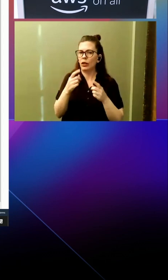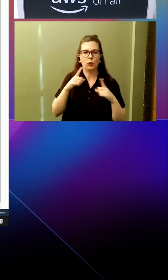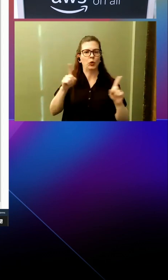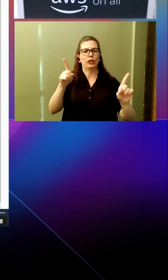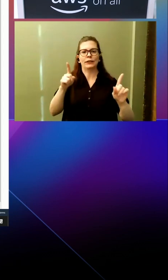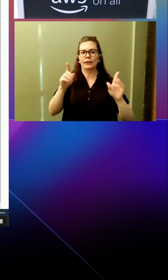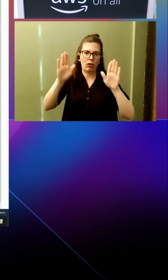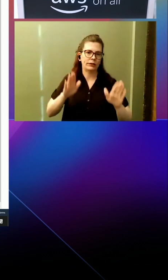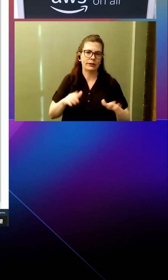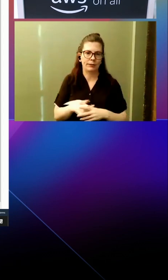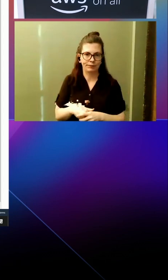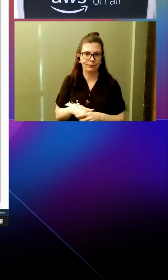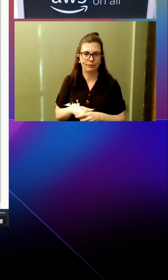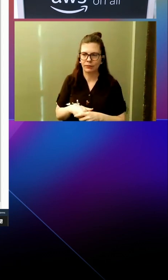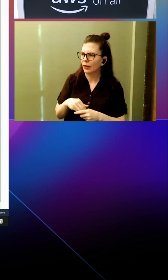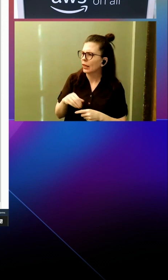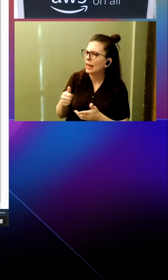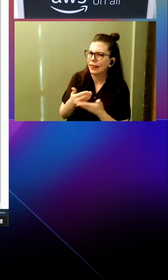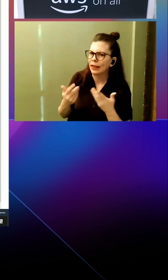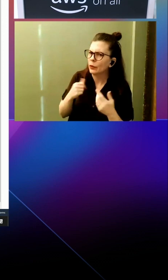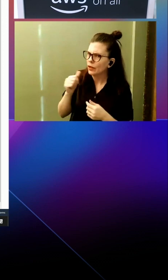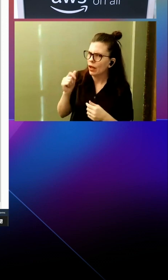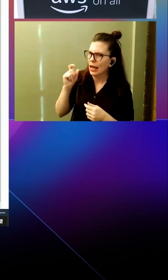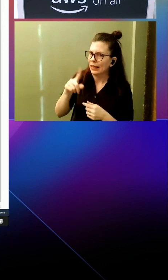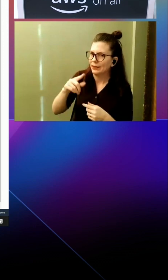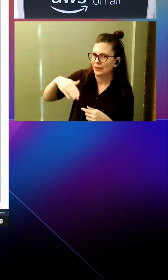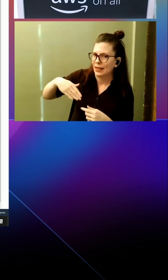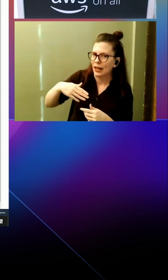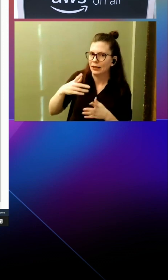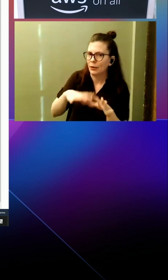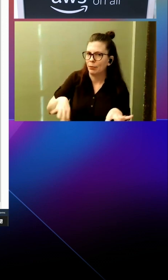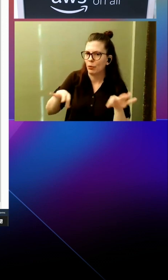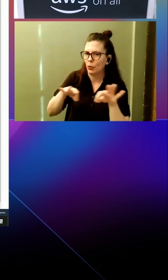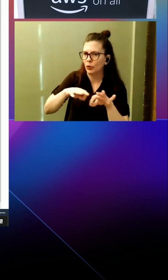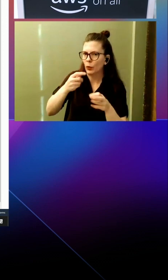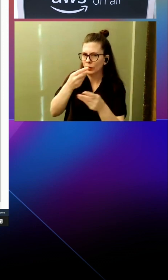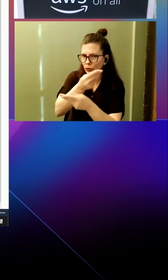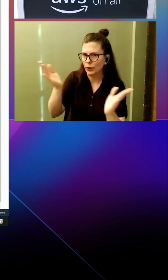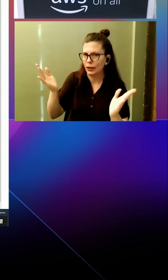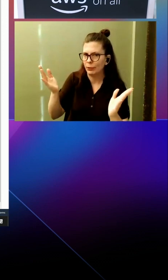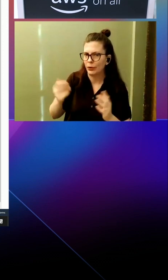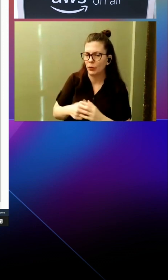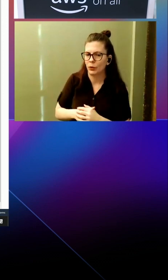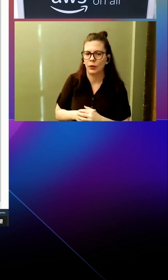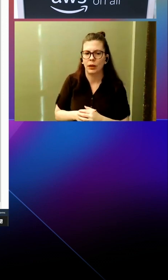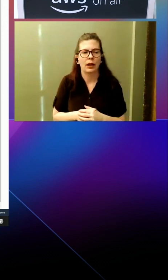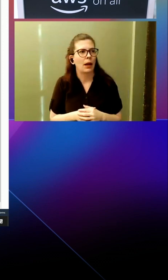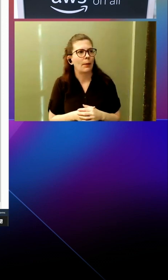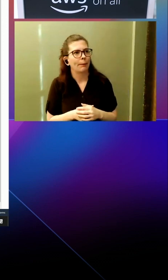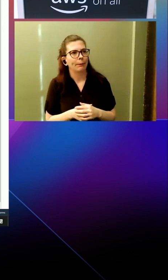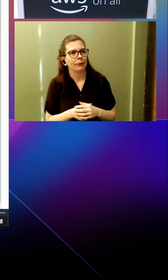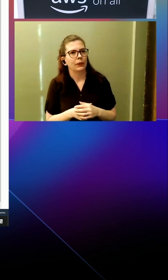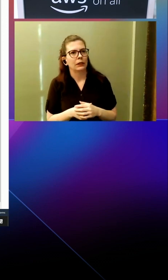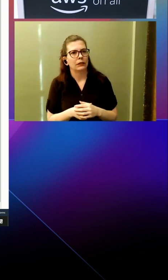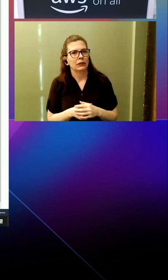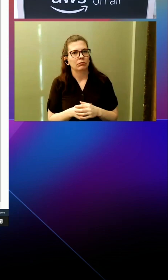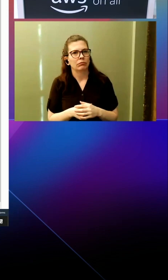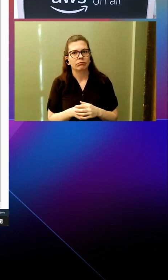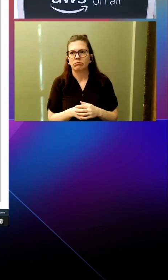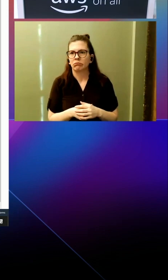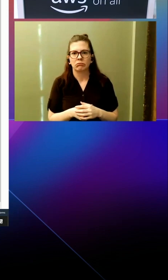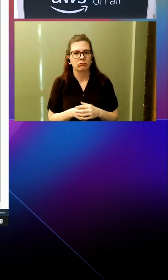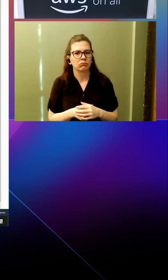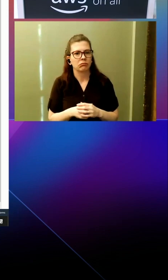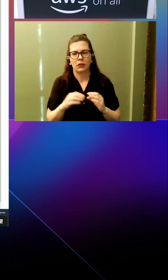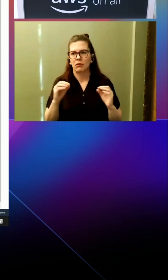there anything we haven't asked you about it that's important that we should let everybody know about? I think nothing specific to call out,